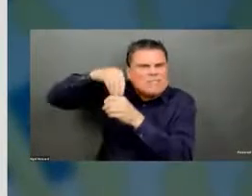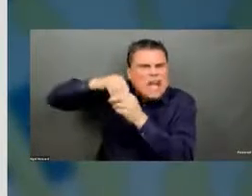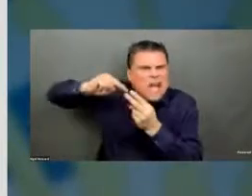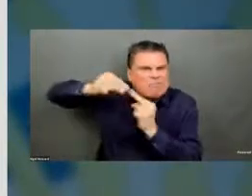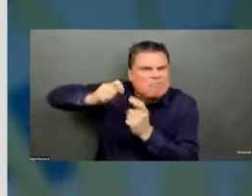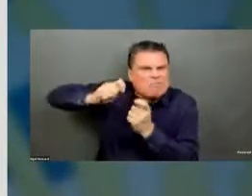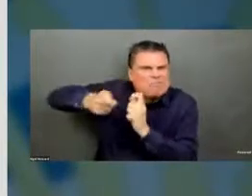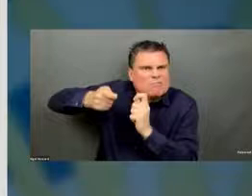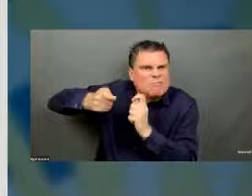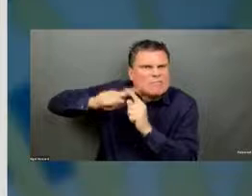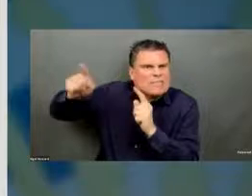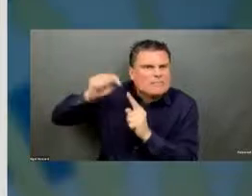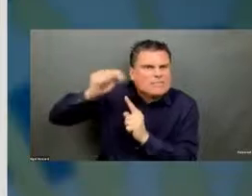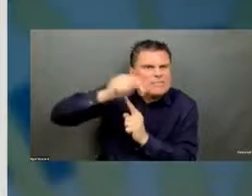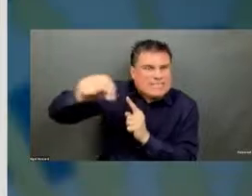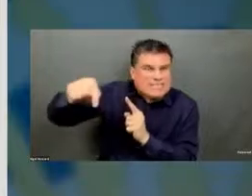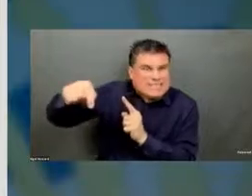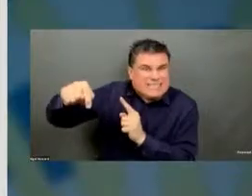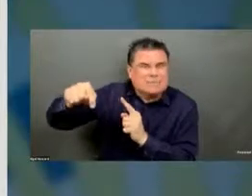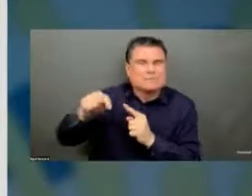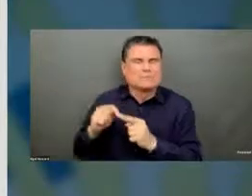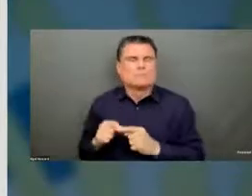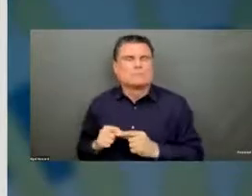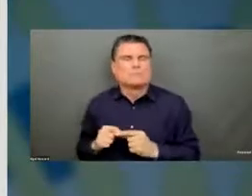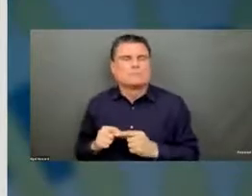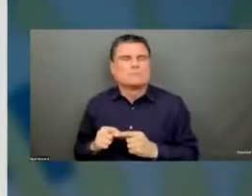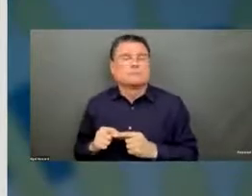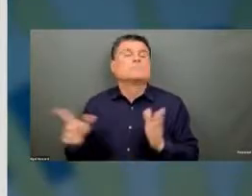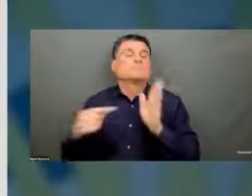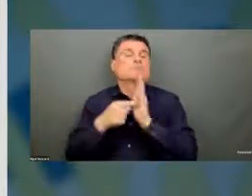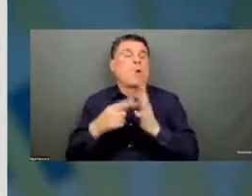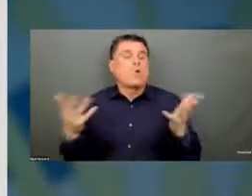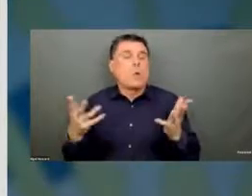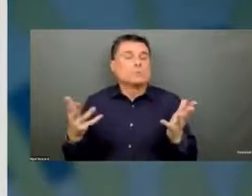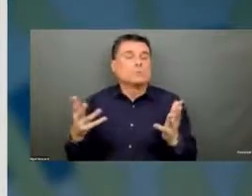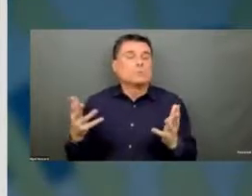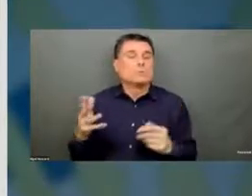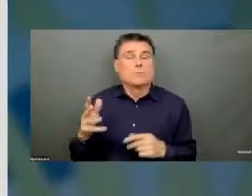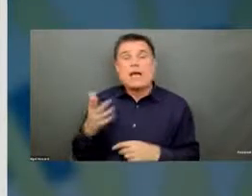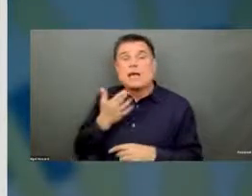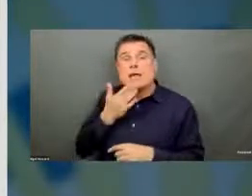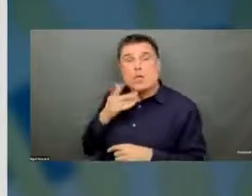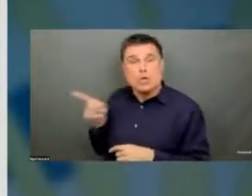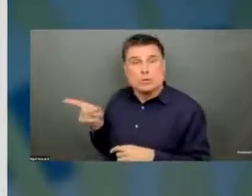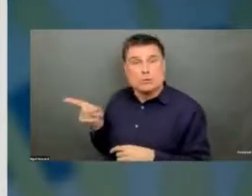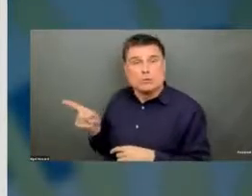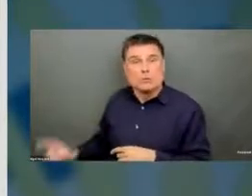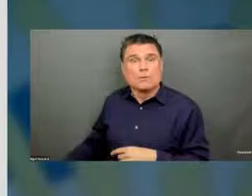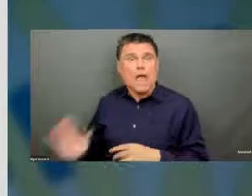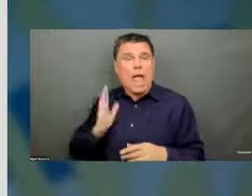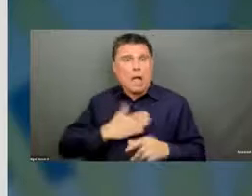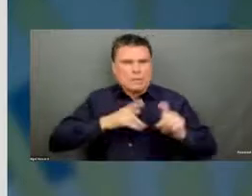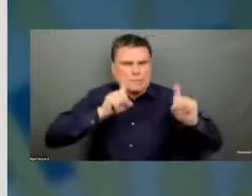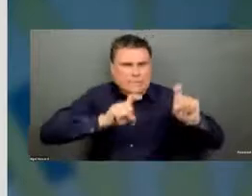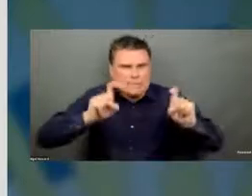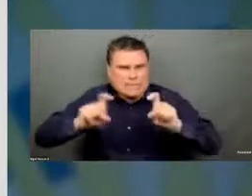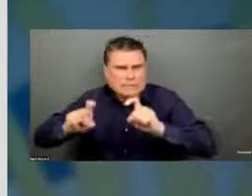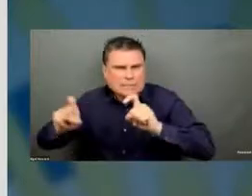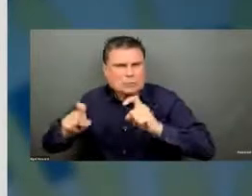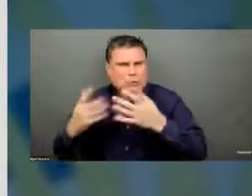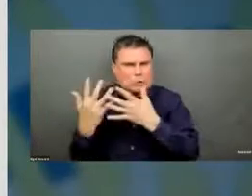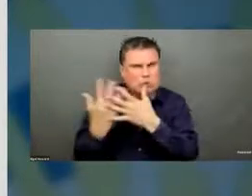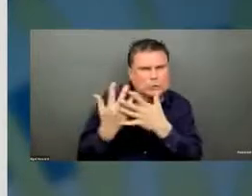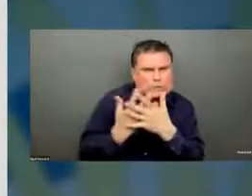our testing for these variants has changed as we've developed new tests that are able to be a marker